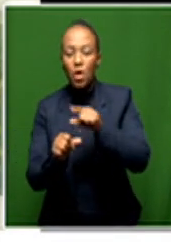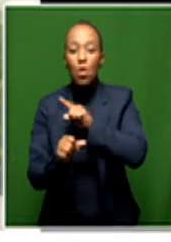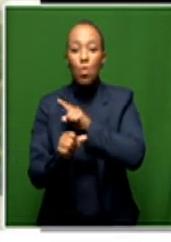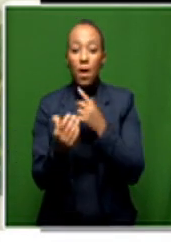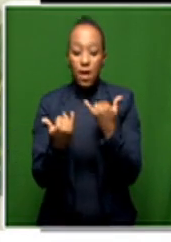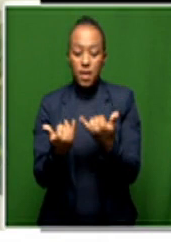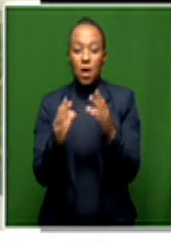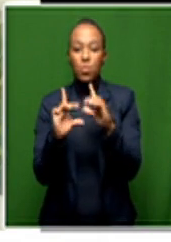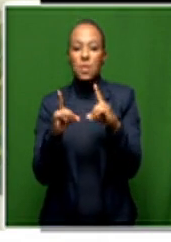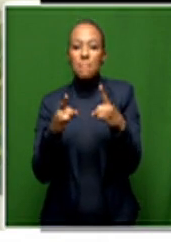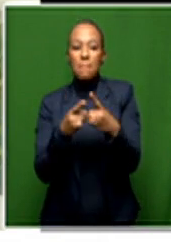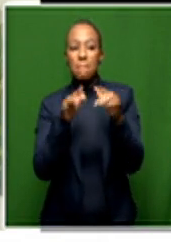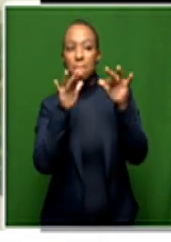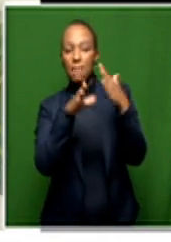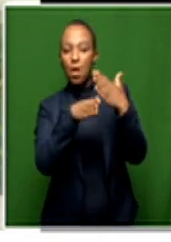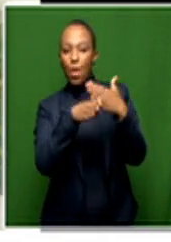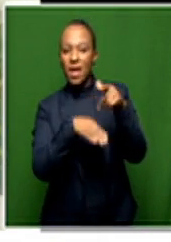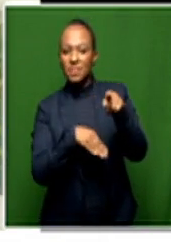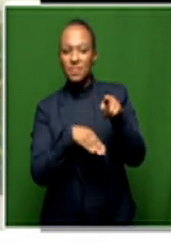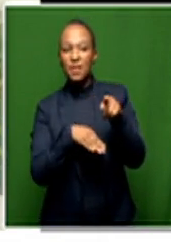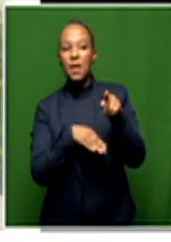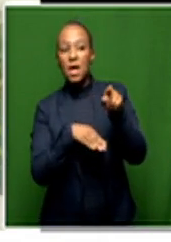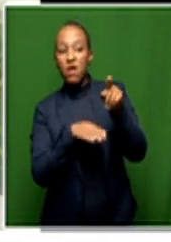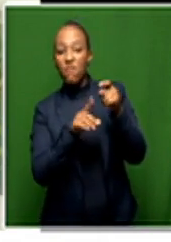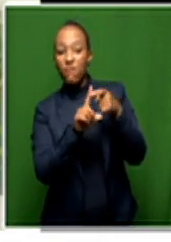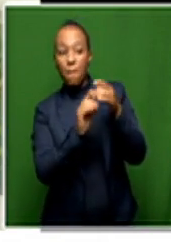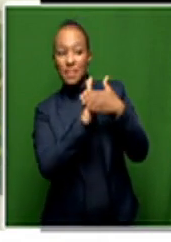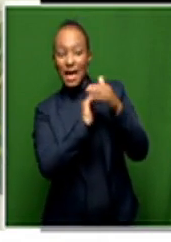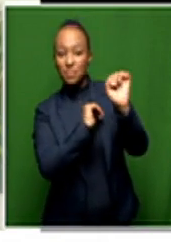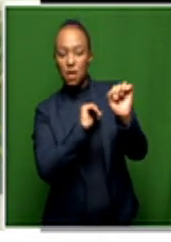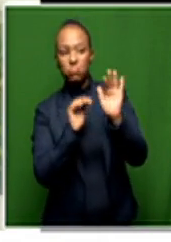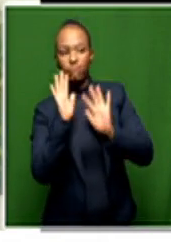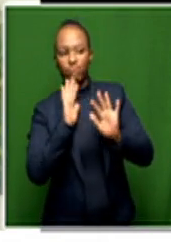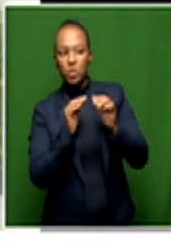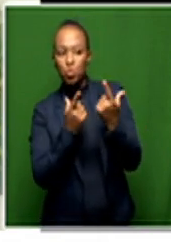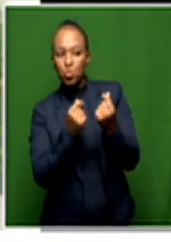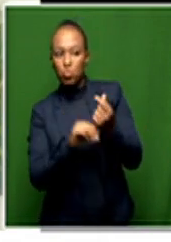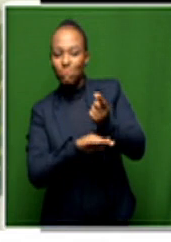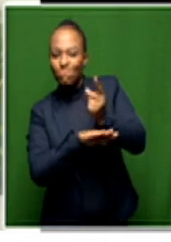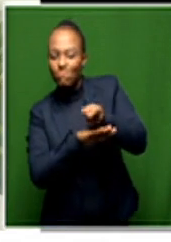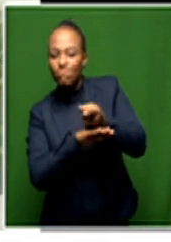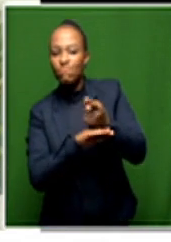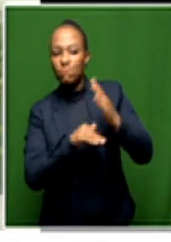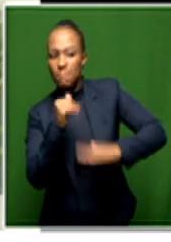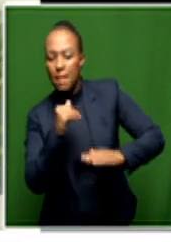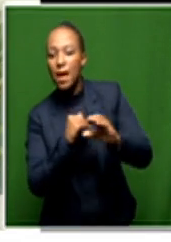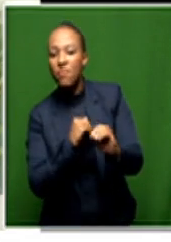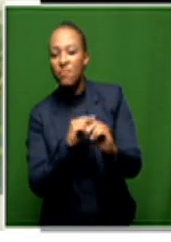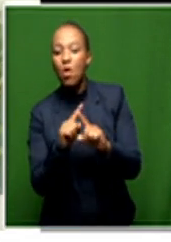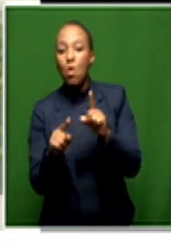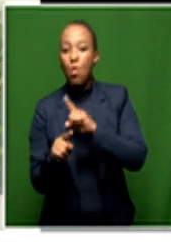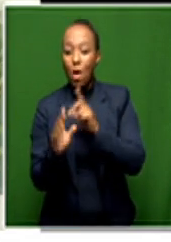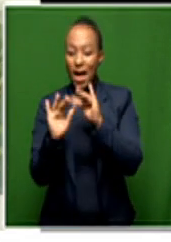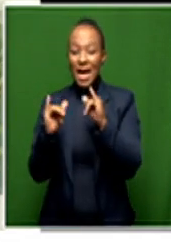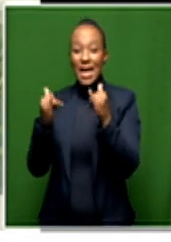it comes as no surprise that there would be a reluctance on their part to effect consequence management, considering that the company